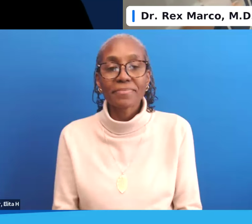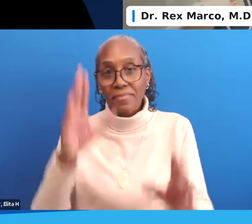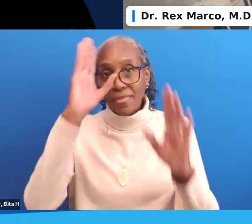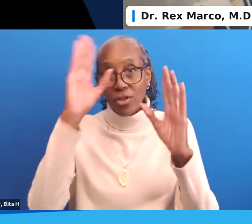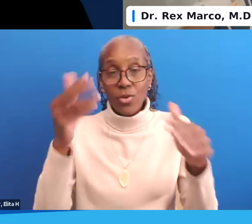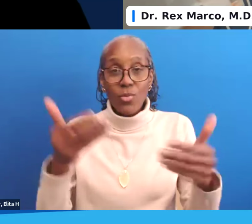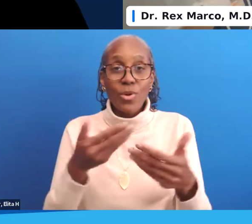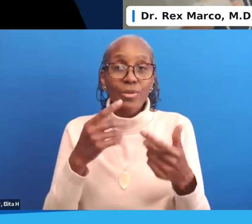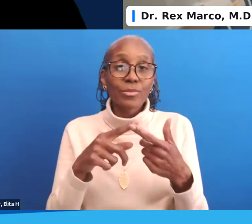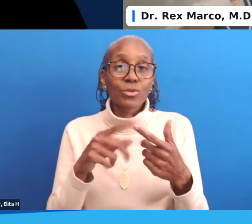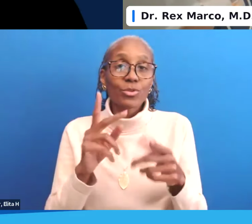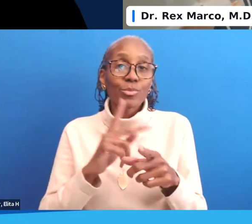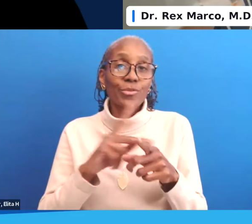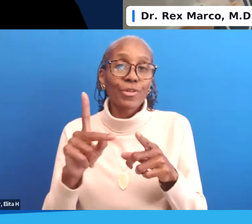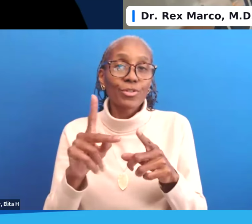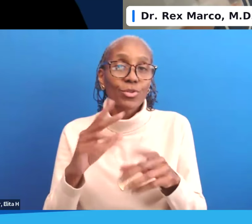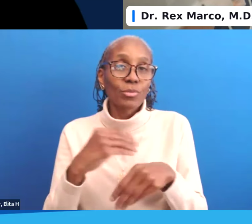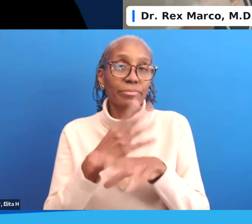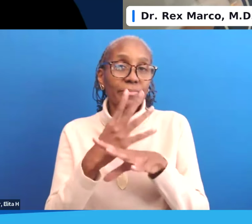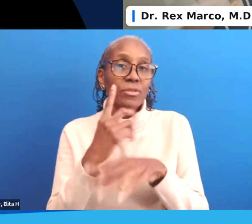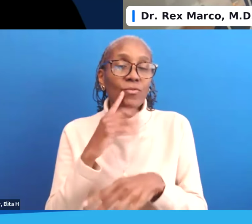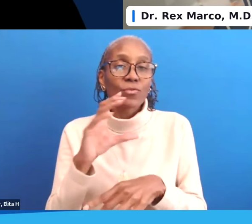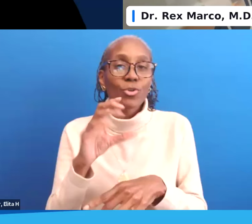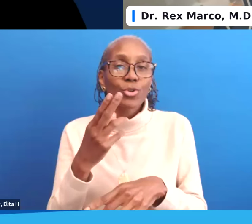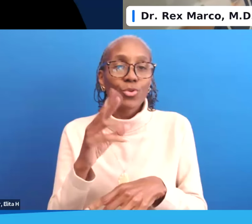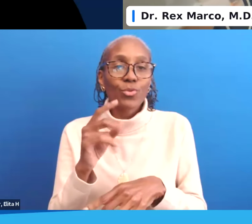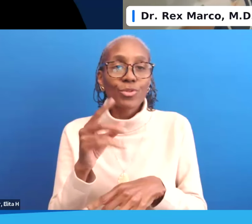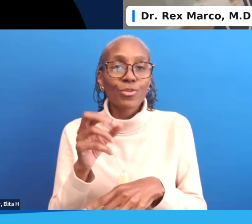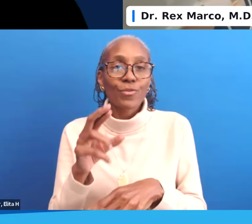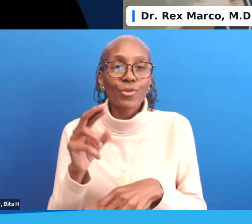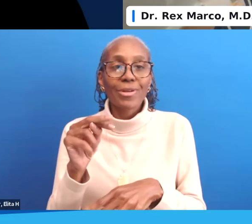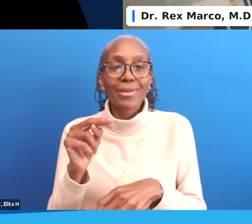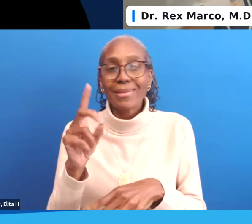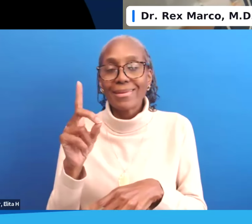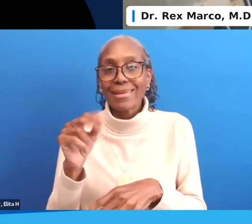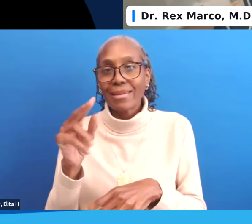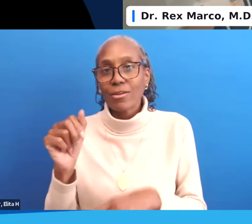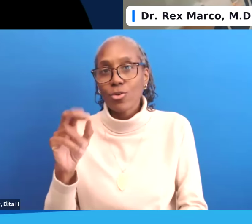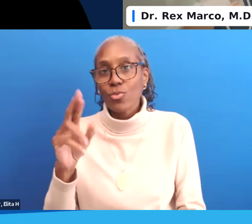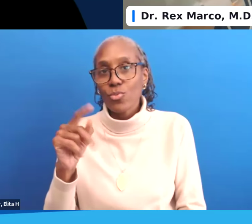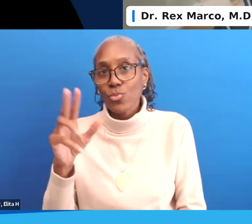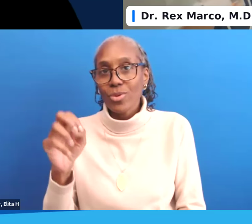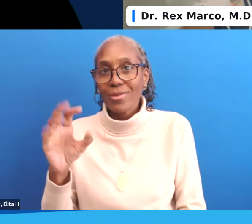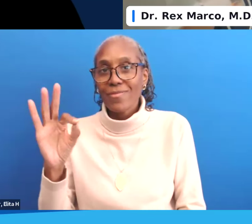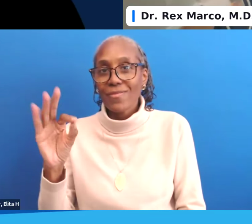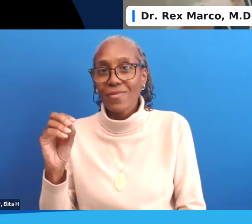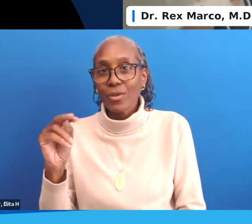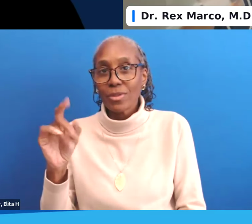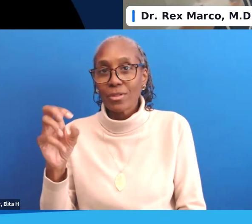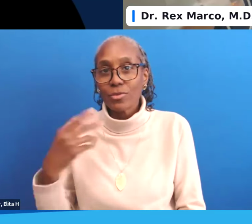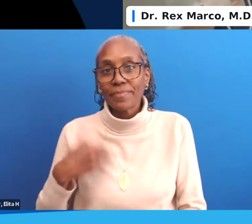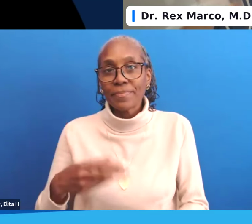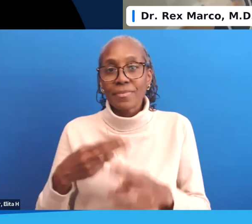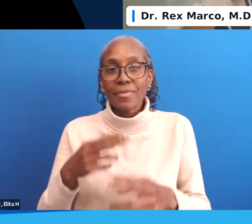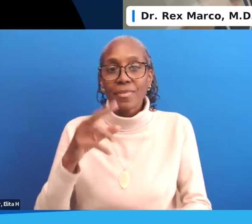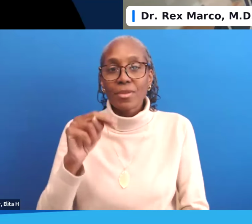Hello, and welcome to the professional webinar for the Christopher and Dana Reeve Paralysis Foundation. I am Nurse Linda for the